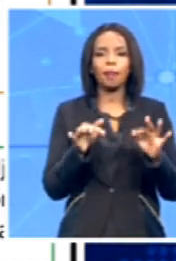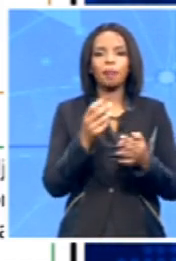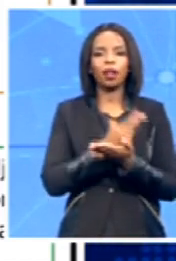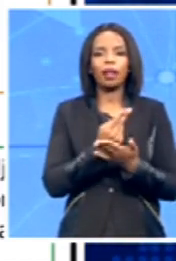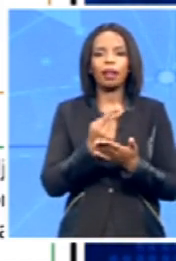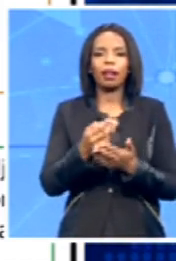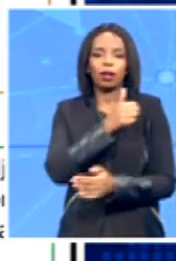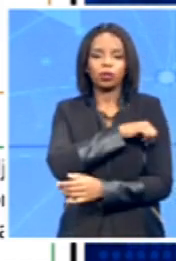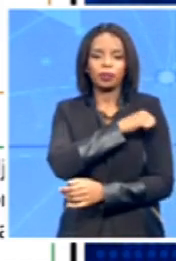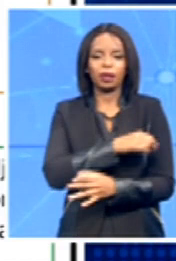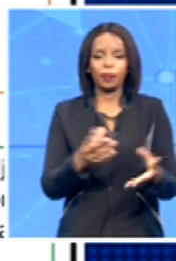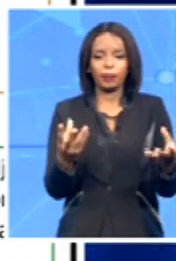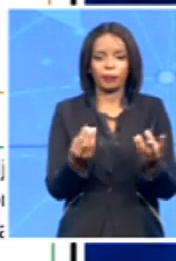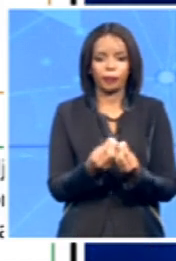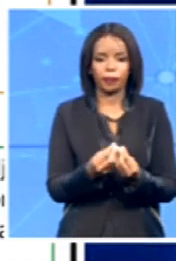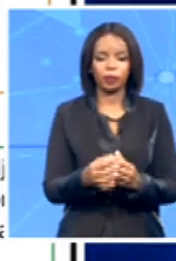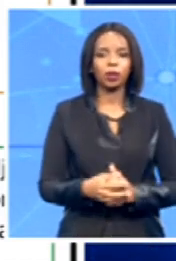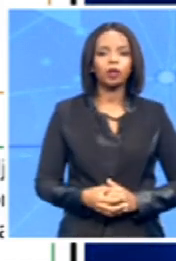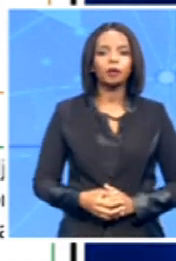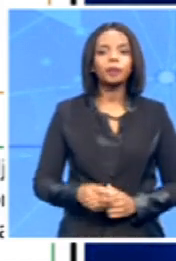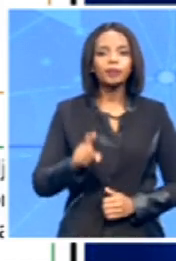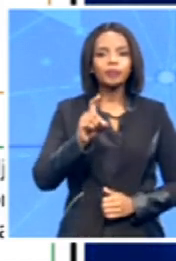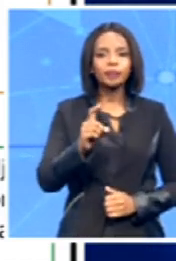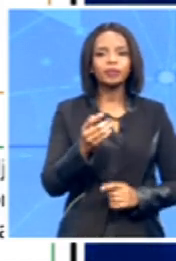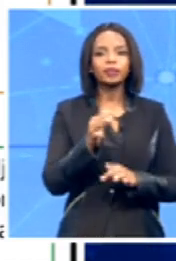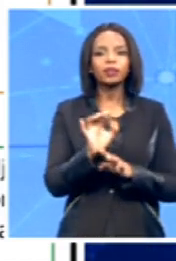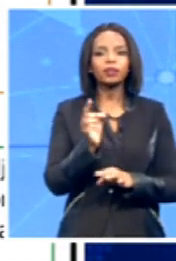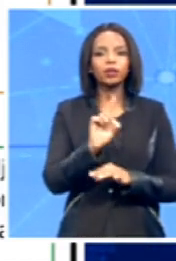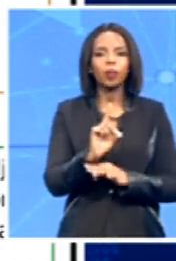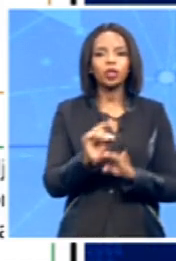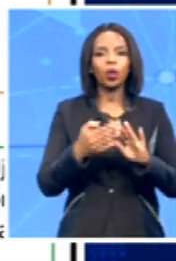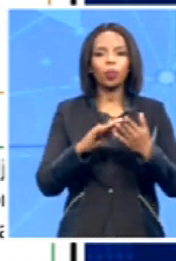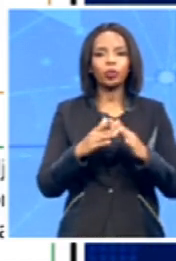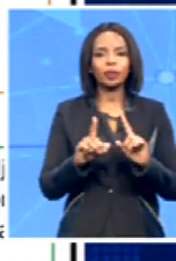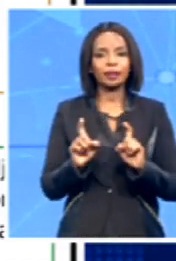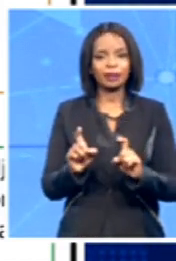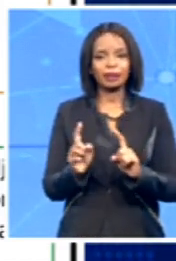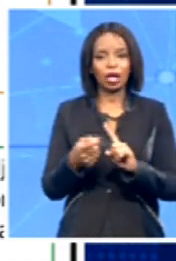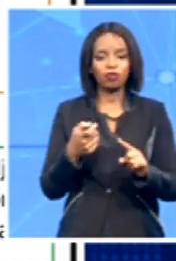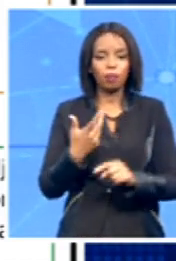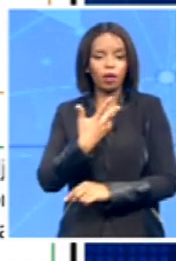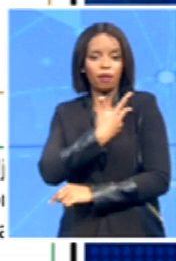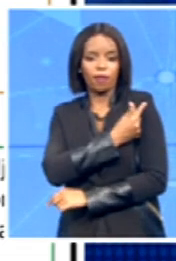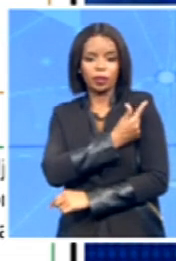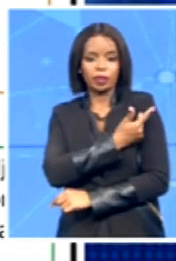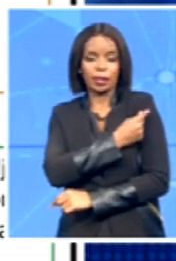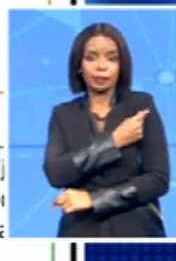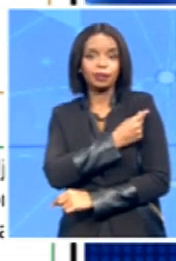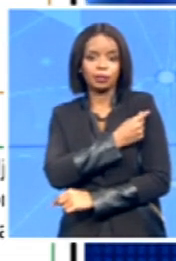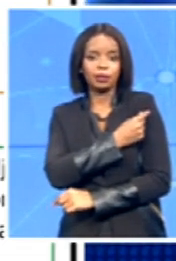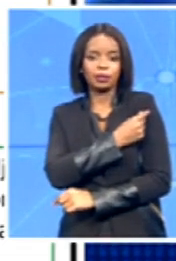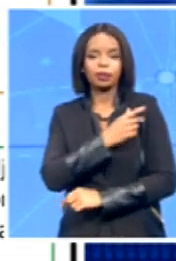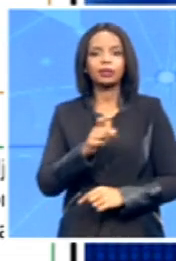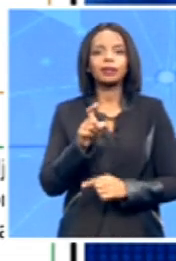that immunity from vaccination and or prior infections are the key reasons for the milder clinical picture that we're seeing